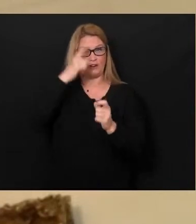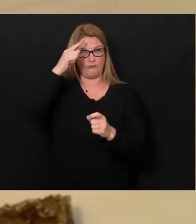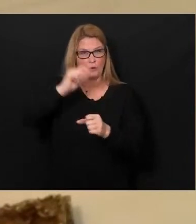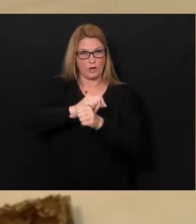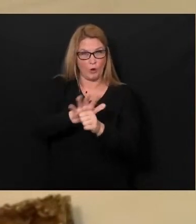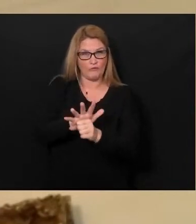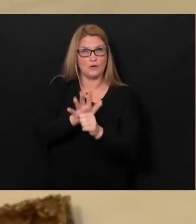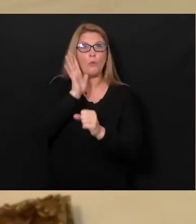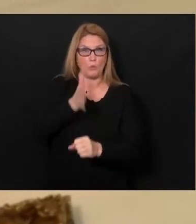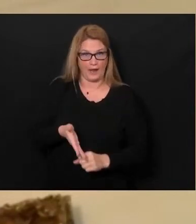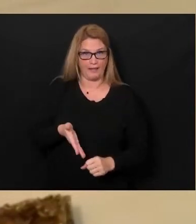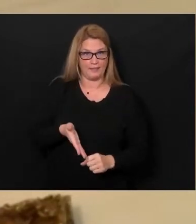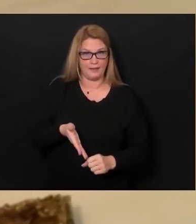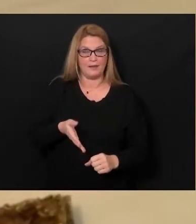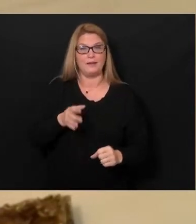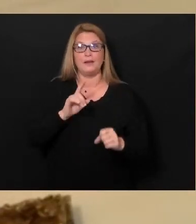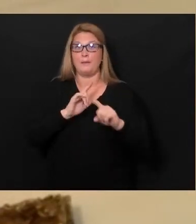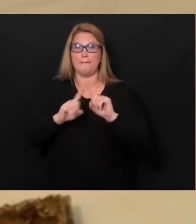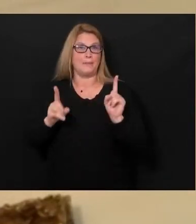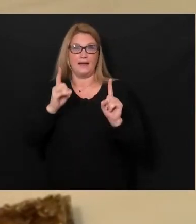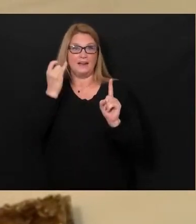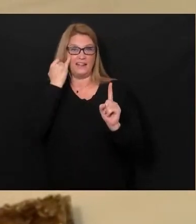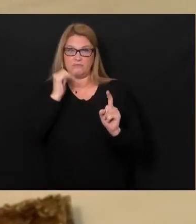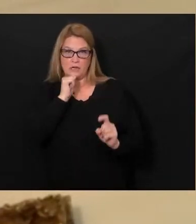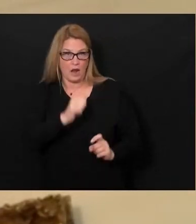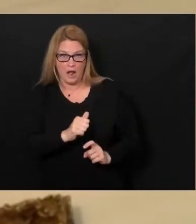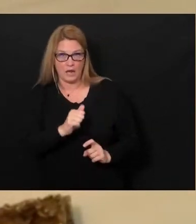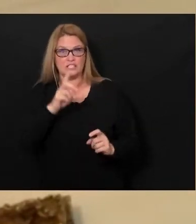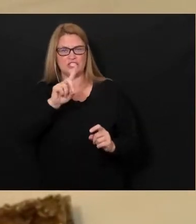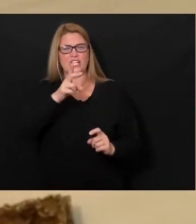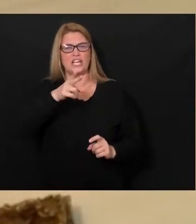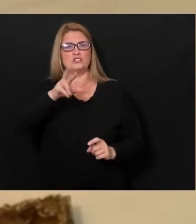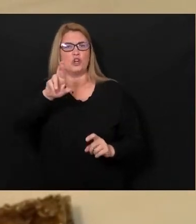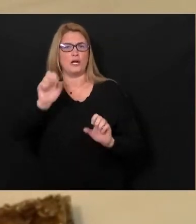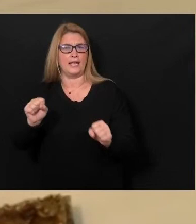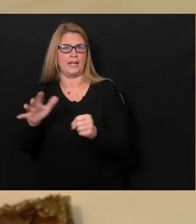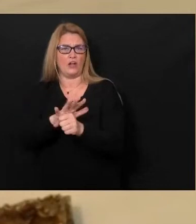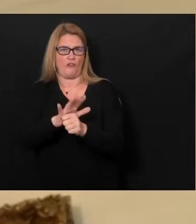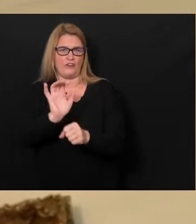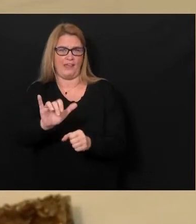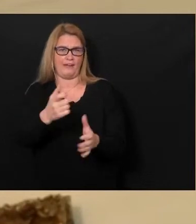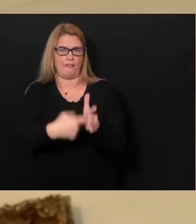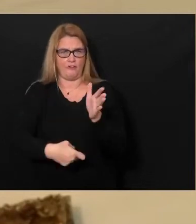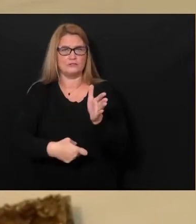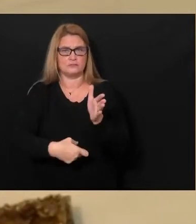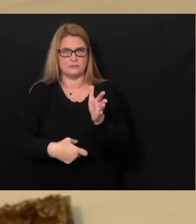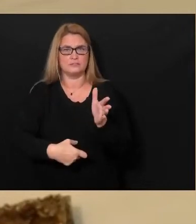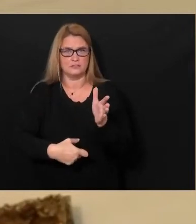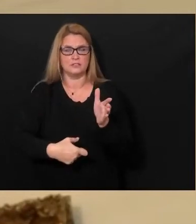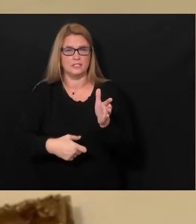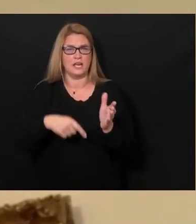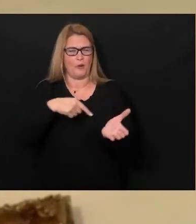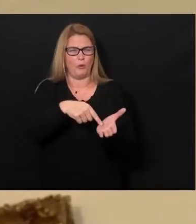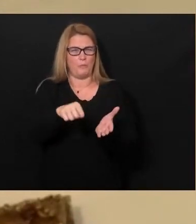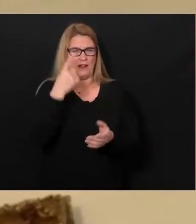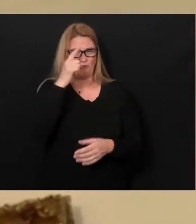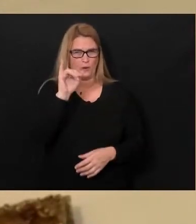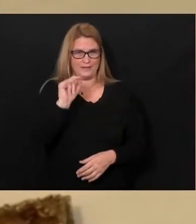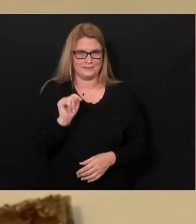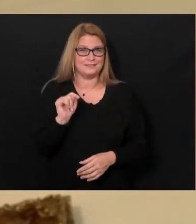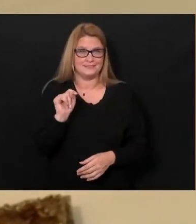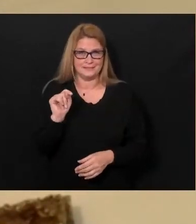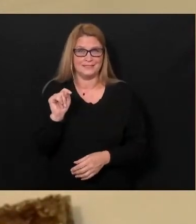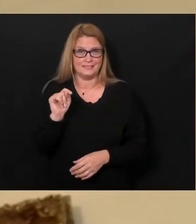will do that. But DHHR is prepared to make sure that this system is paid for and put in